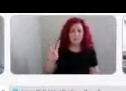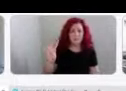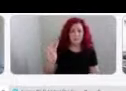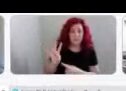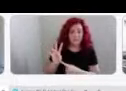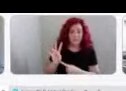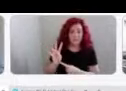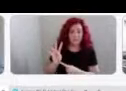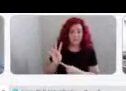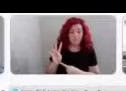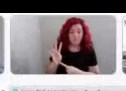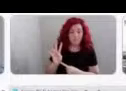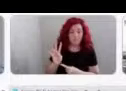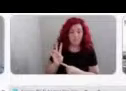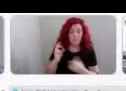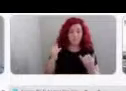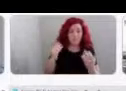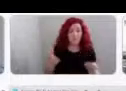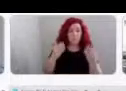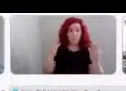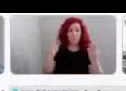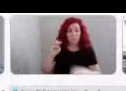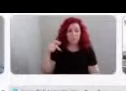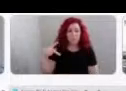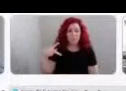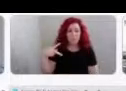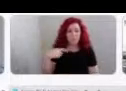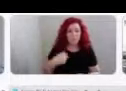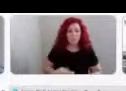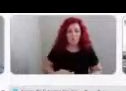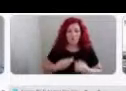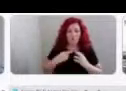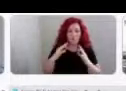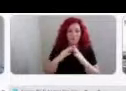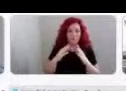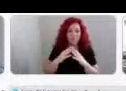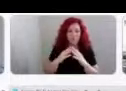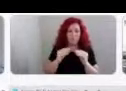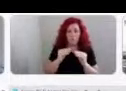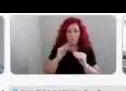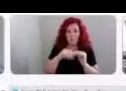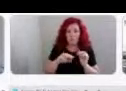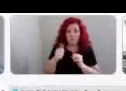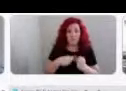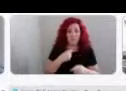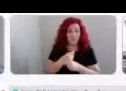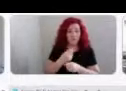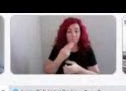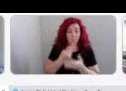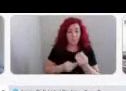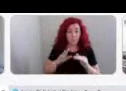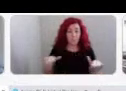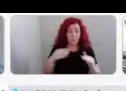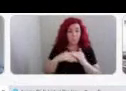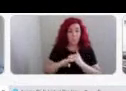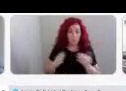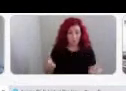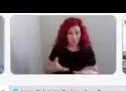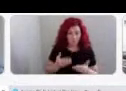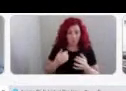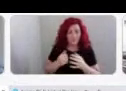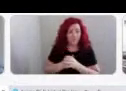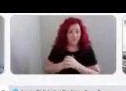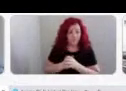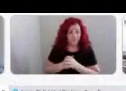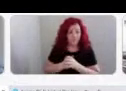right now the proposed map um i've been a resident of flagstaff for over 10 years now both of my children were born here